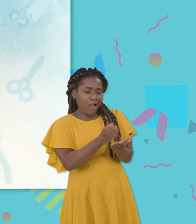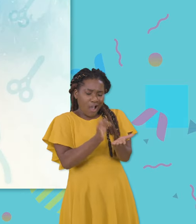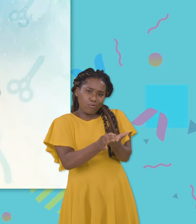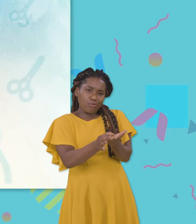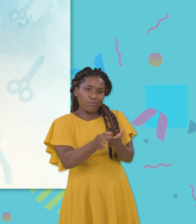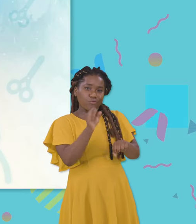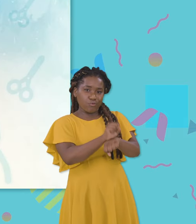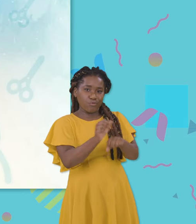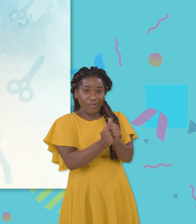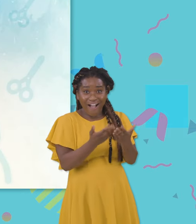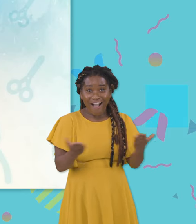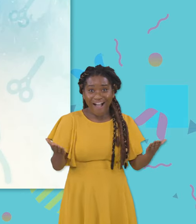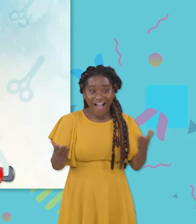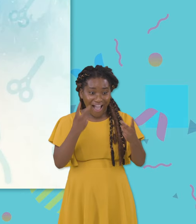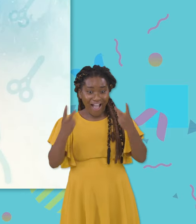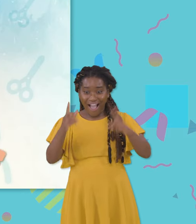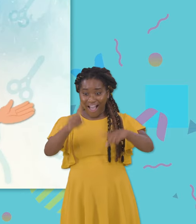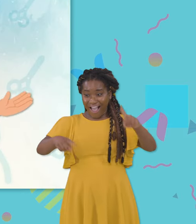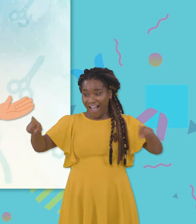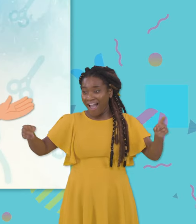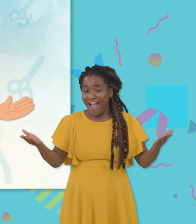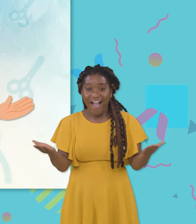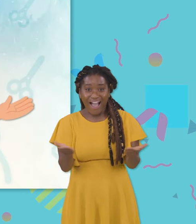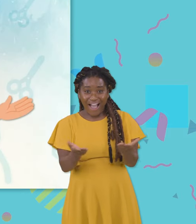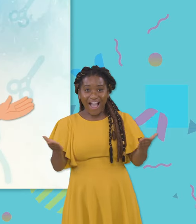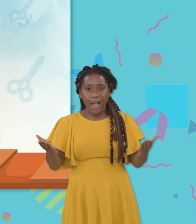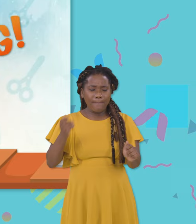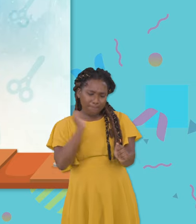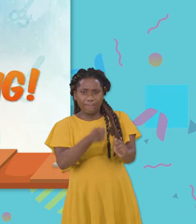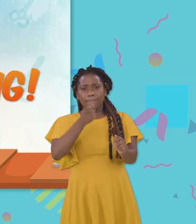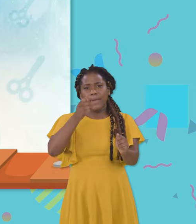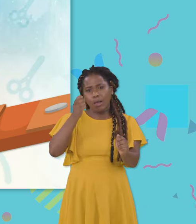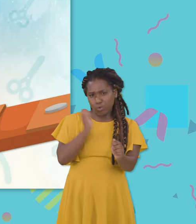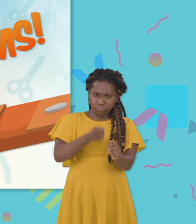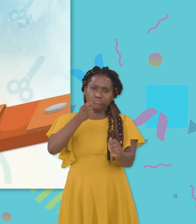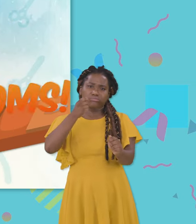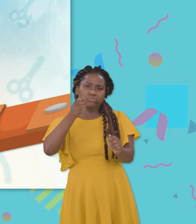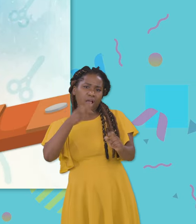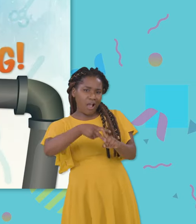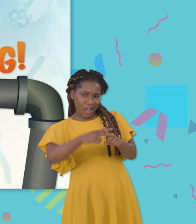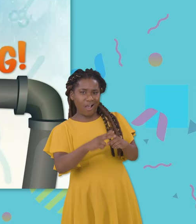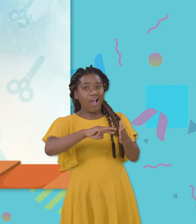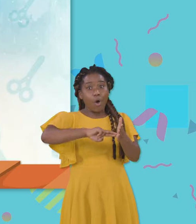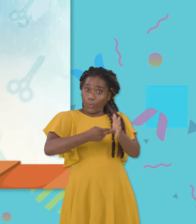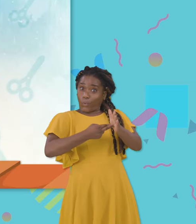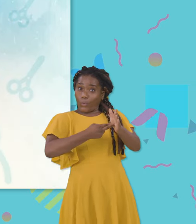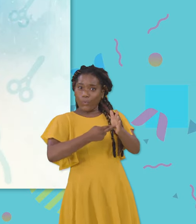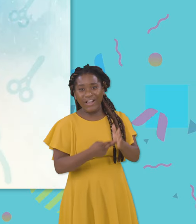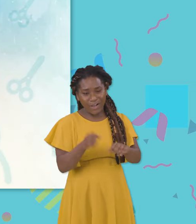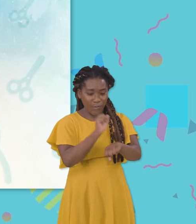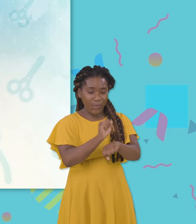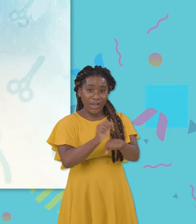and rings. When you're working with tools, you hear all kinds of things. You hear bangs and booms, clangs and